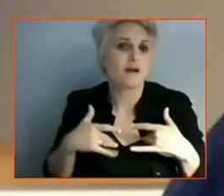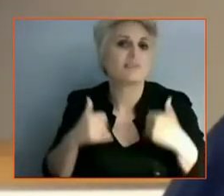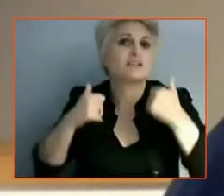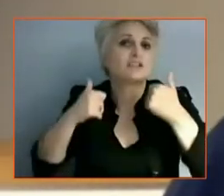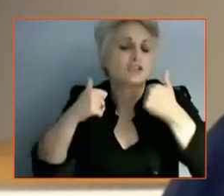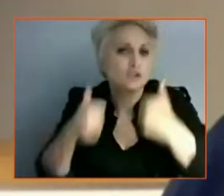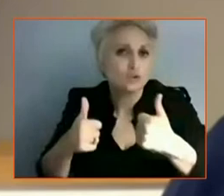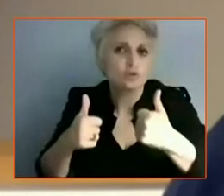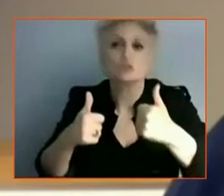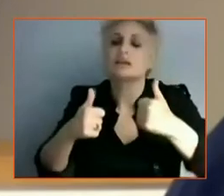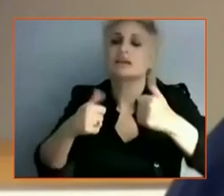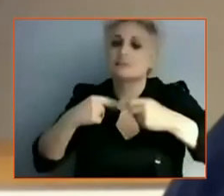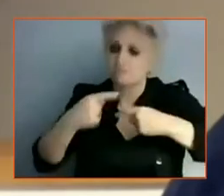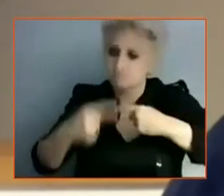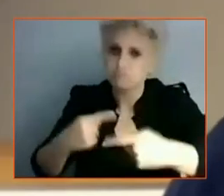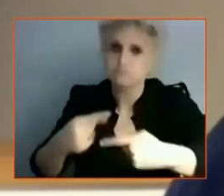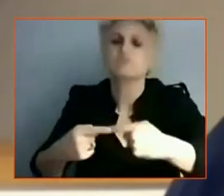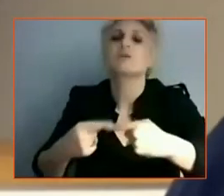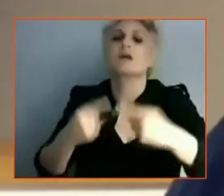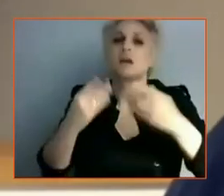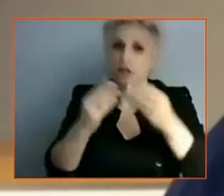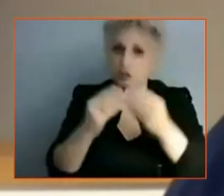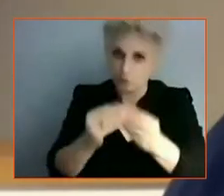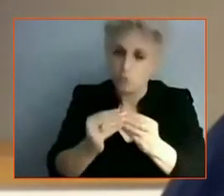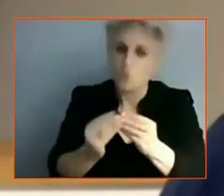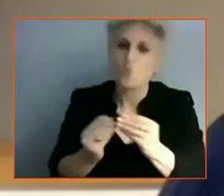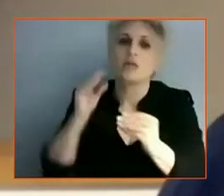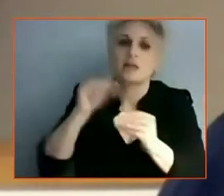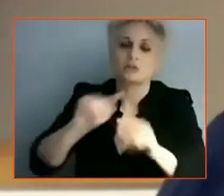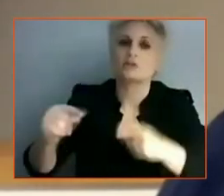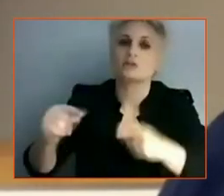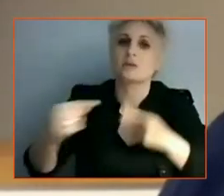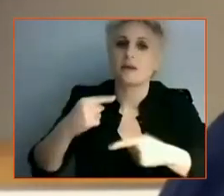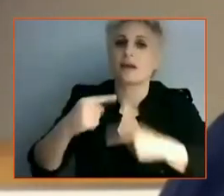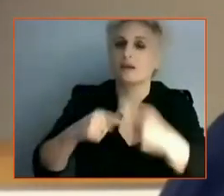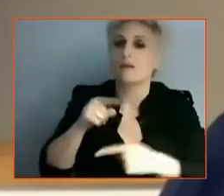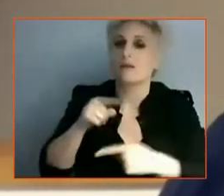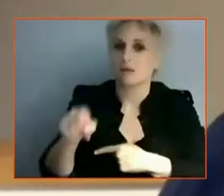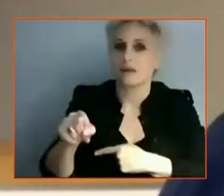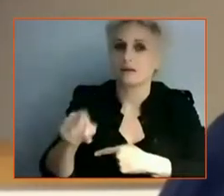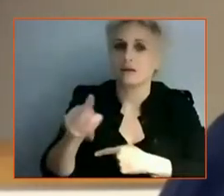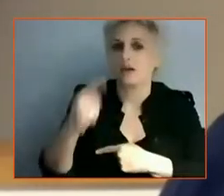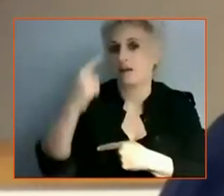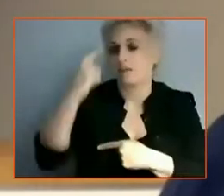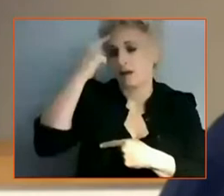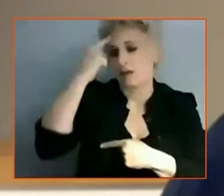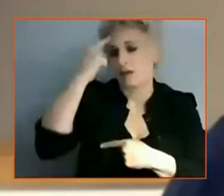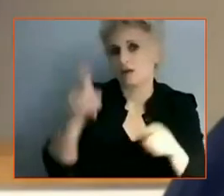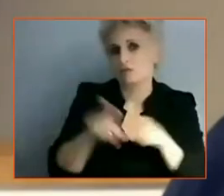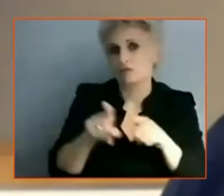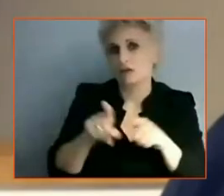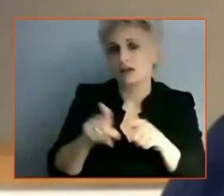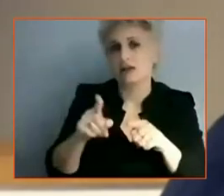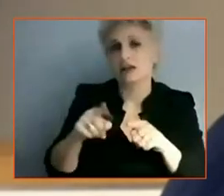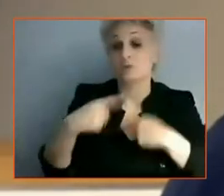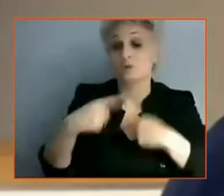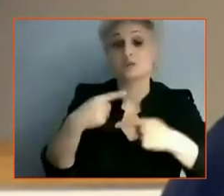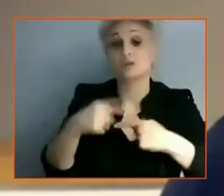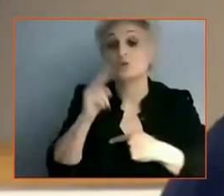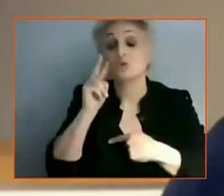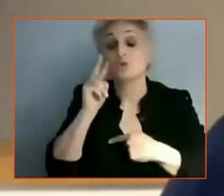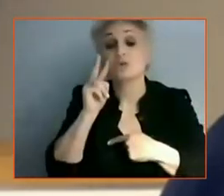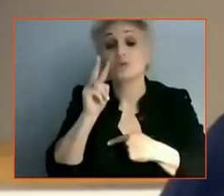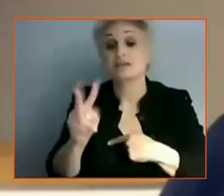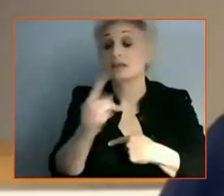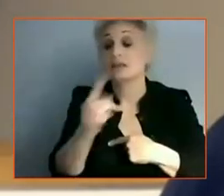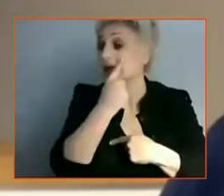worth entering into the debate and the contest around that. And I think as we continue to see evidence of